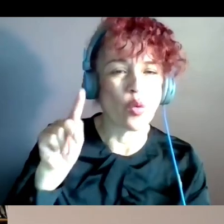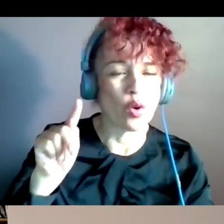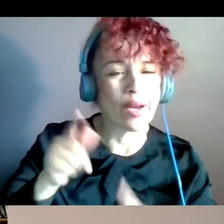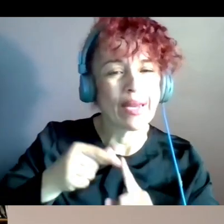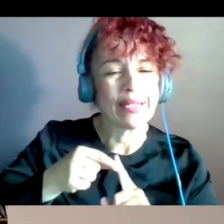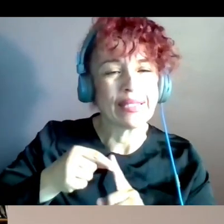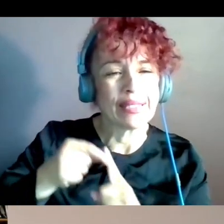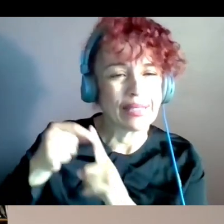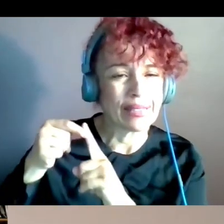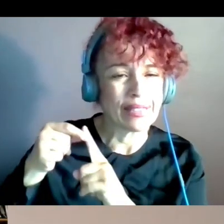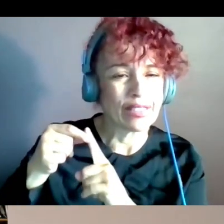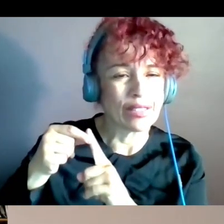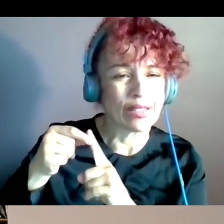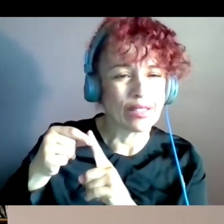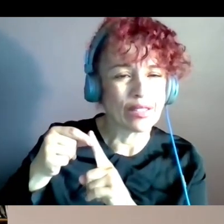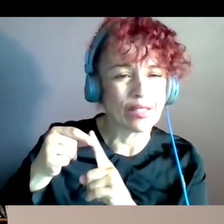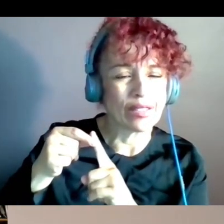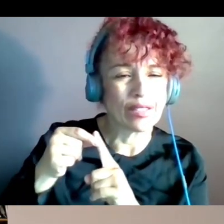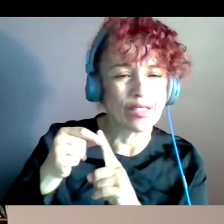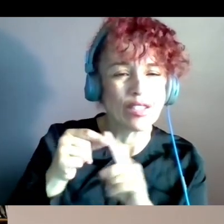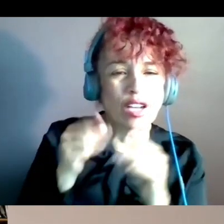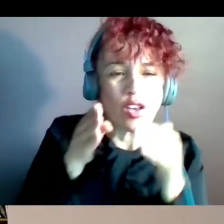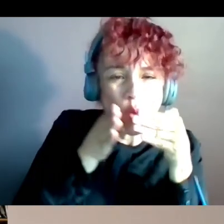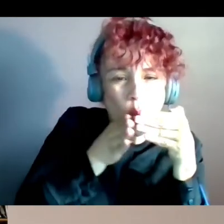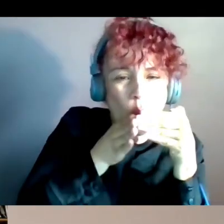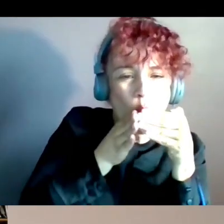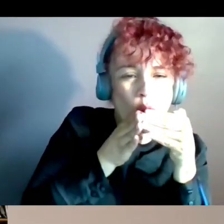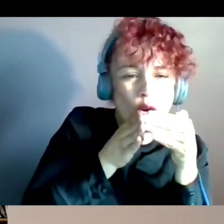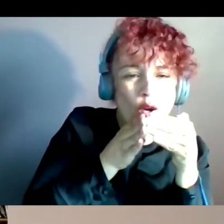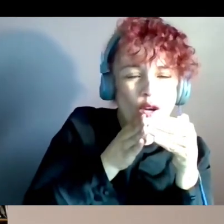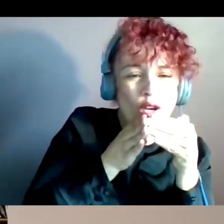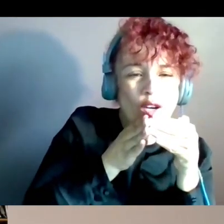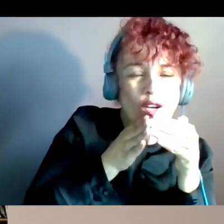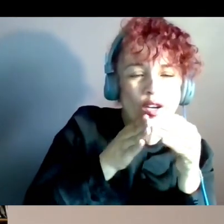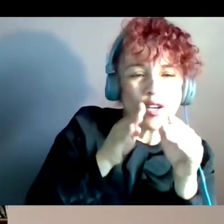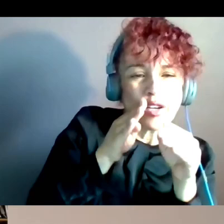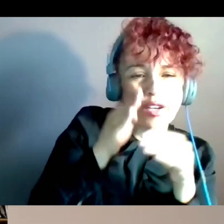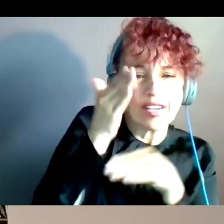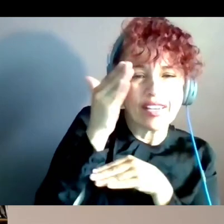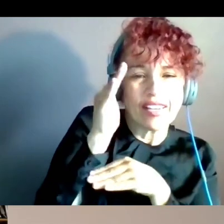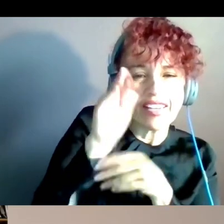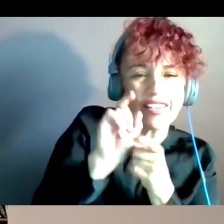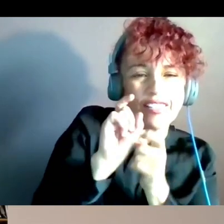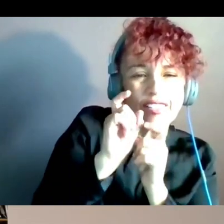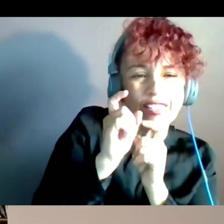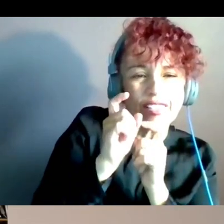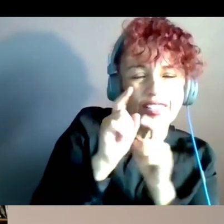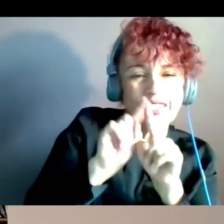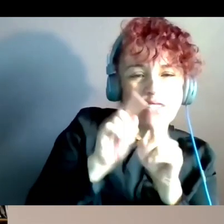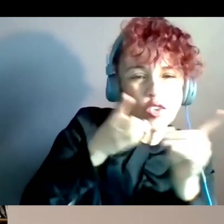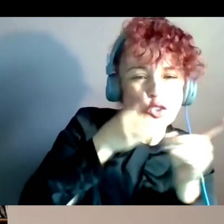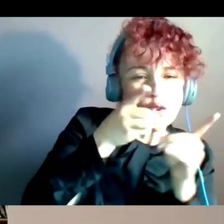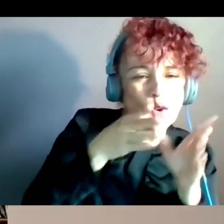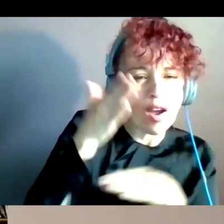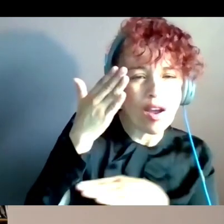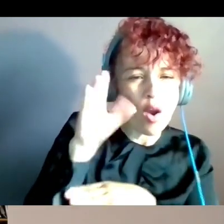especially. So in this little corner, Mm. the grain changed literally in 6 different directions, Mm. Oh just